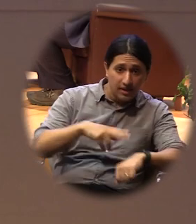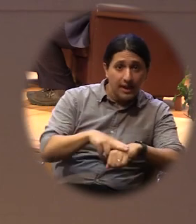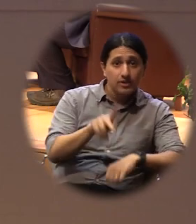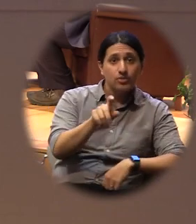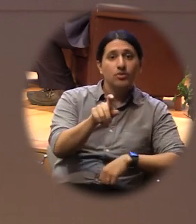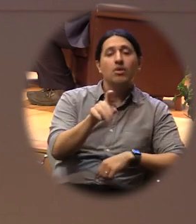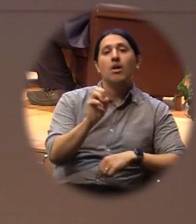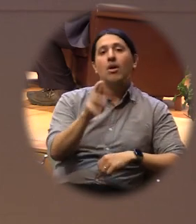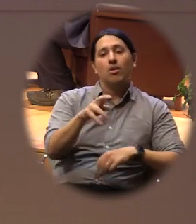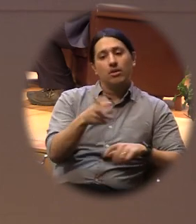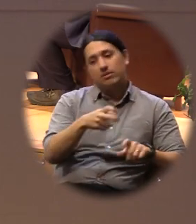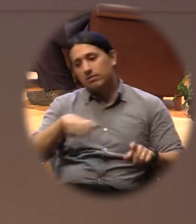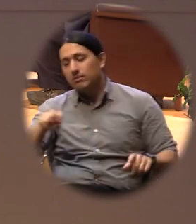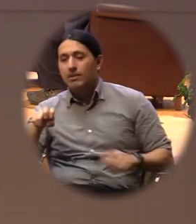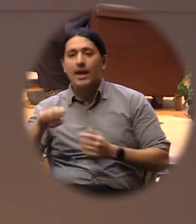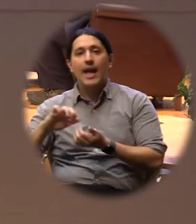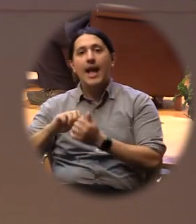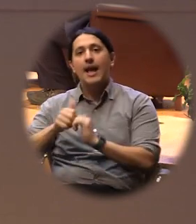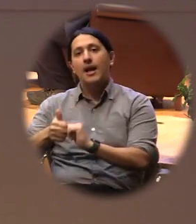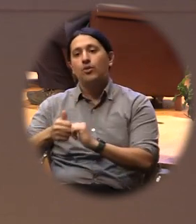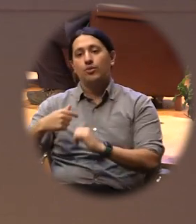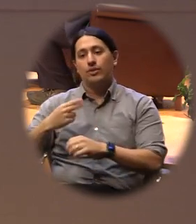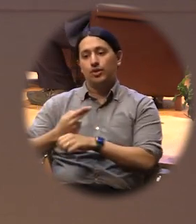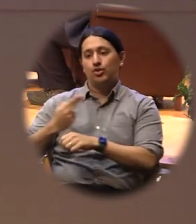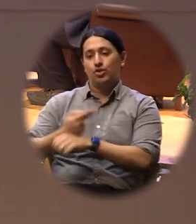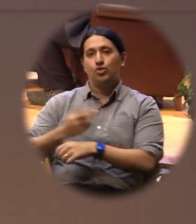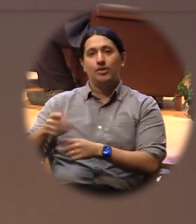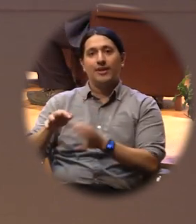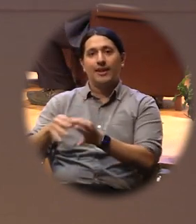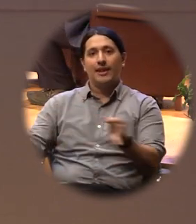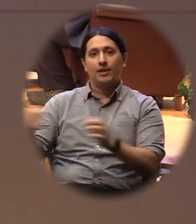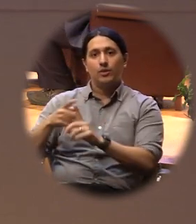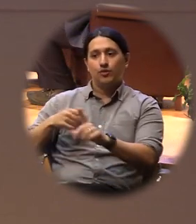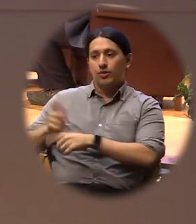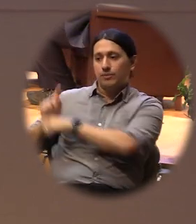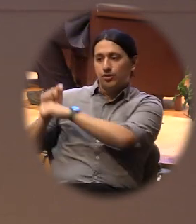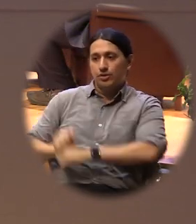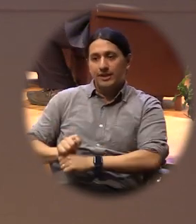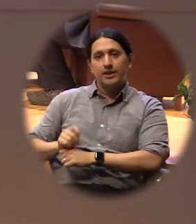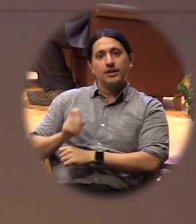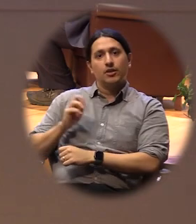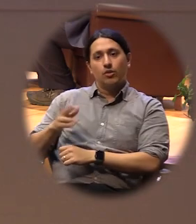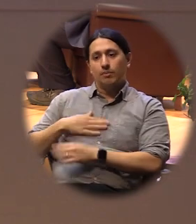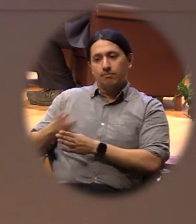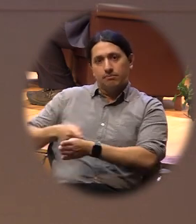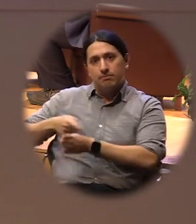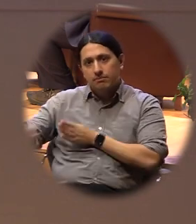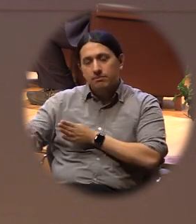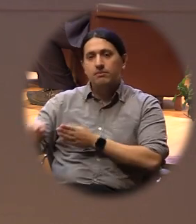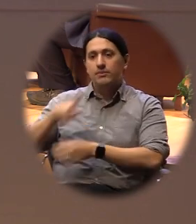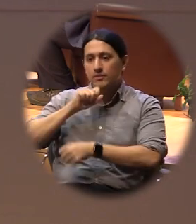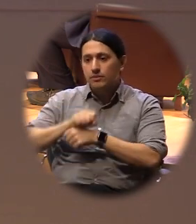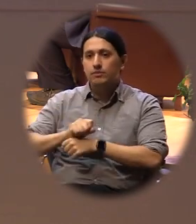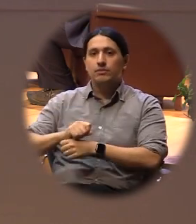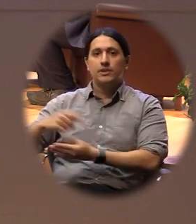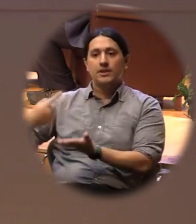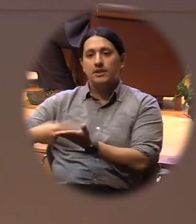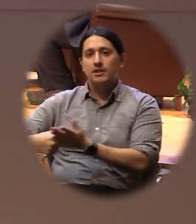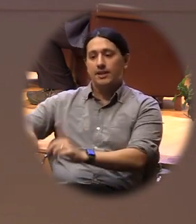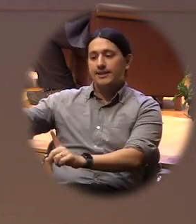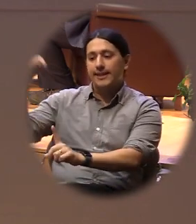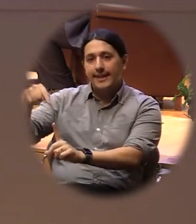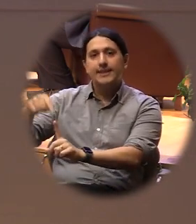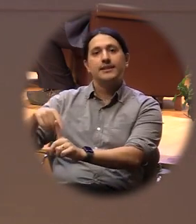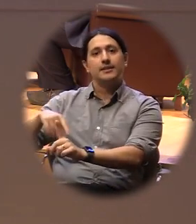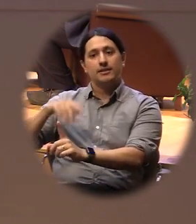To how do I use the language of my tradition or my discipline to talk about this, to center this, to